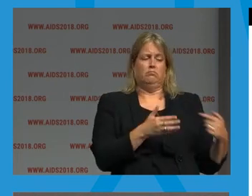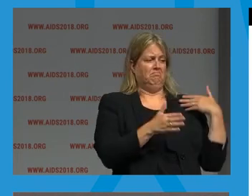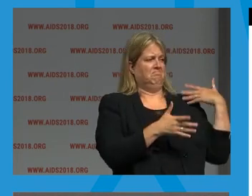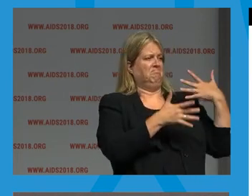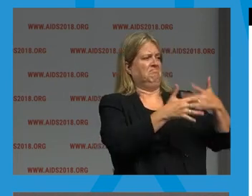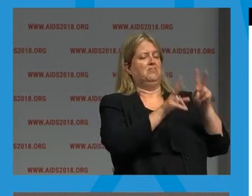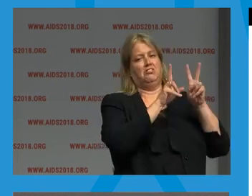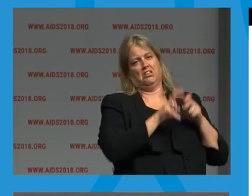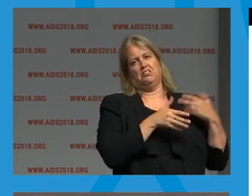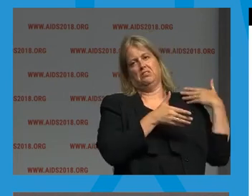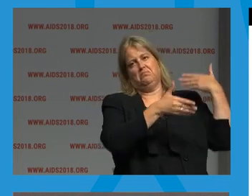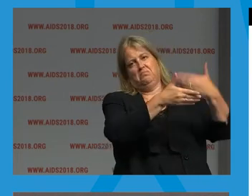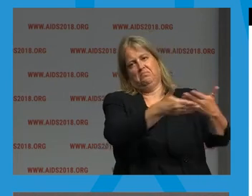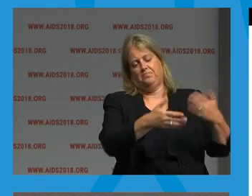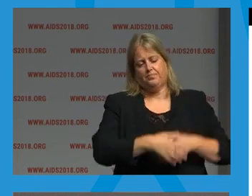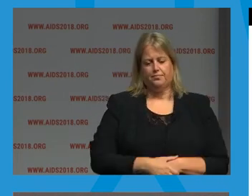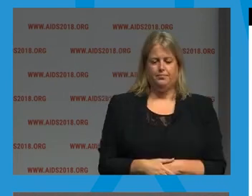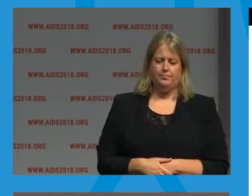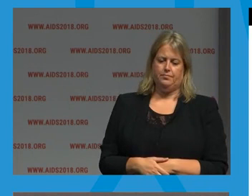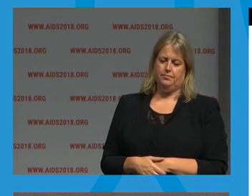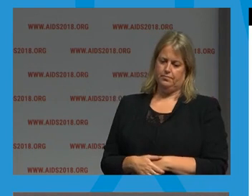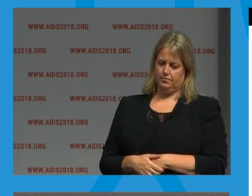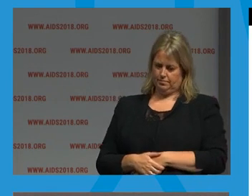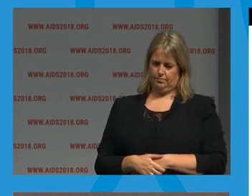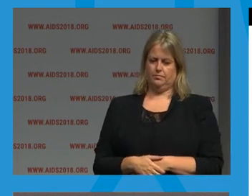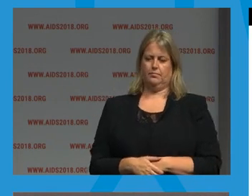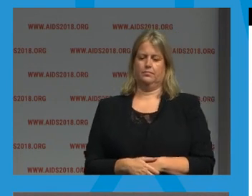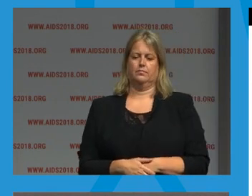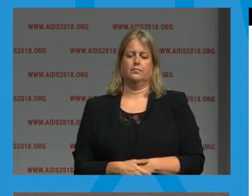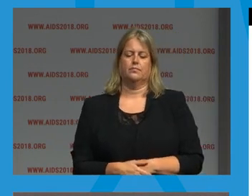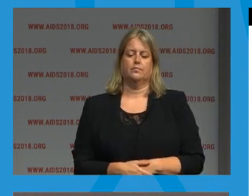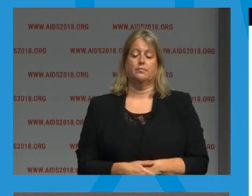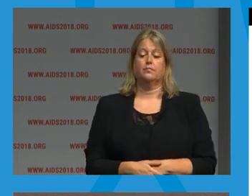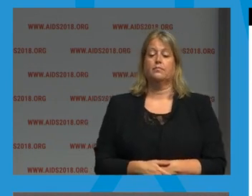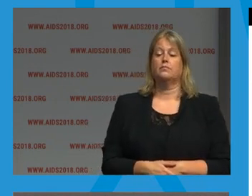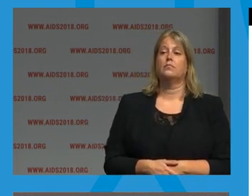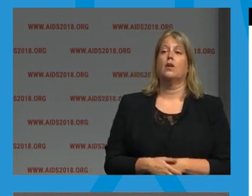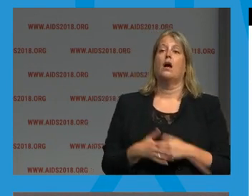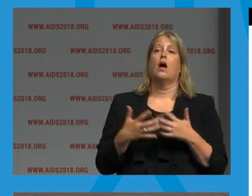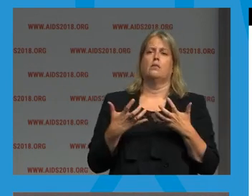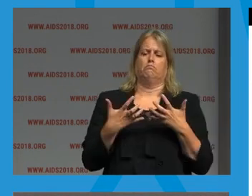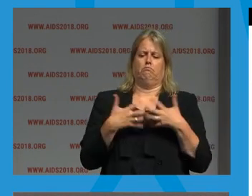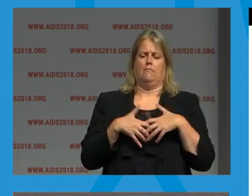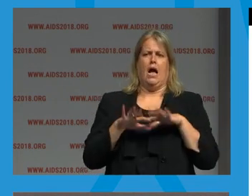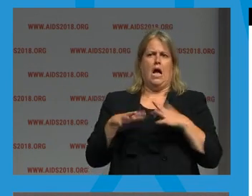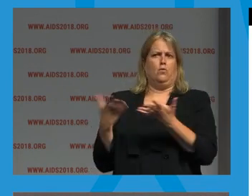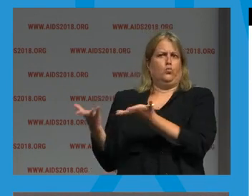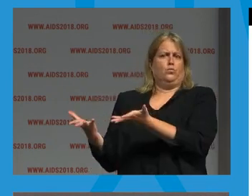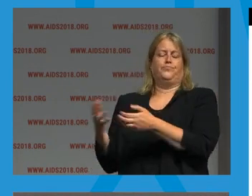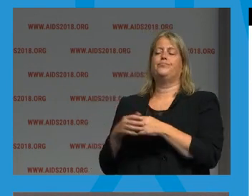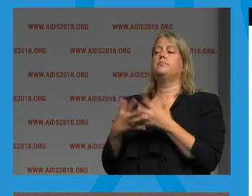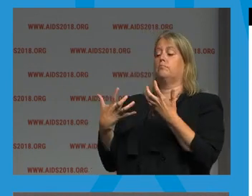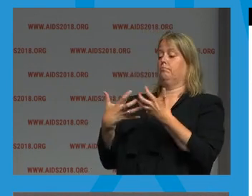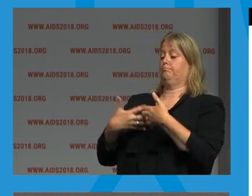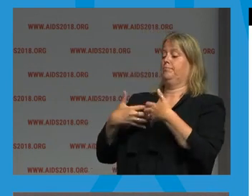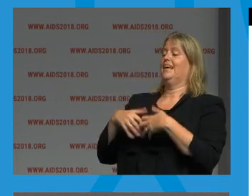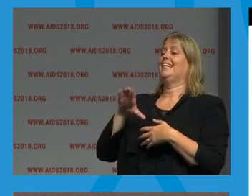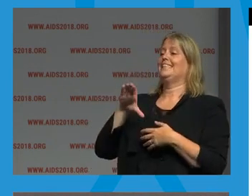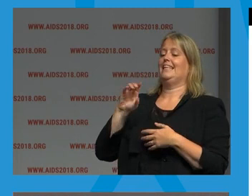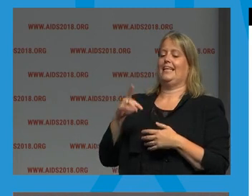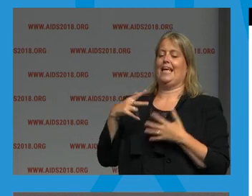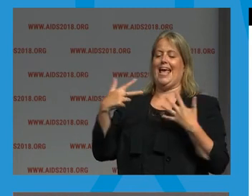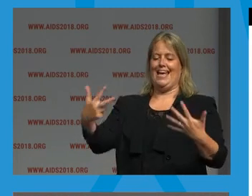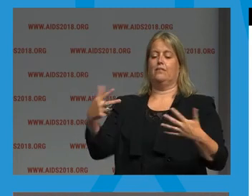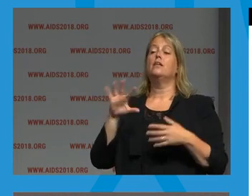just like the ones I showed you before. Now, what was the mechanism? The mechanism was CD8